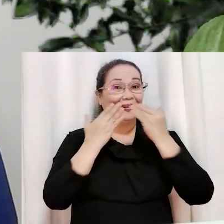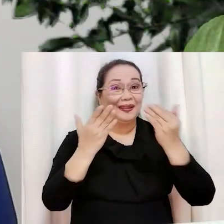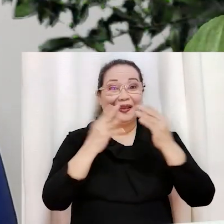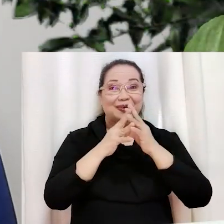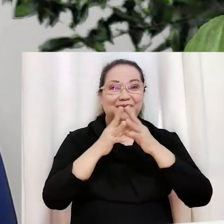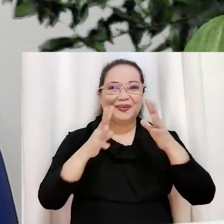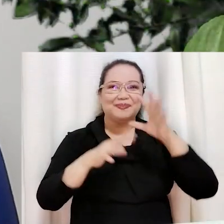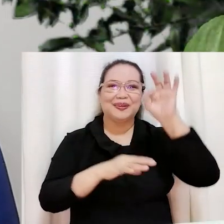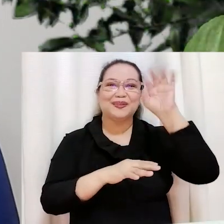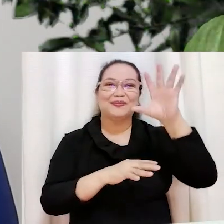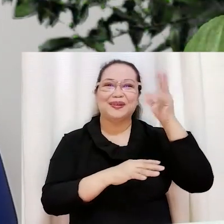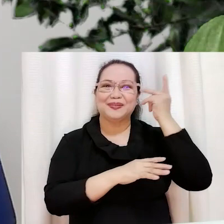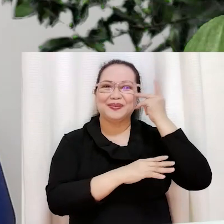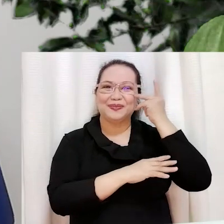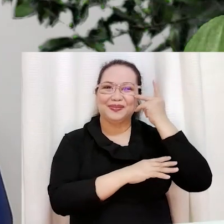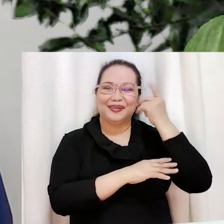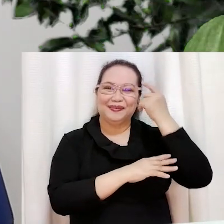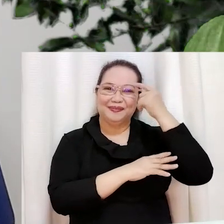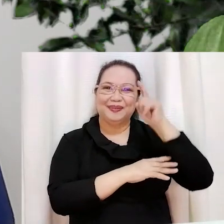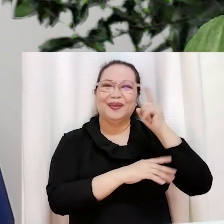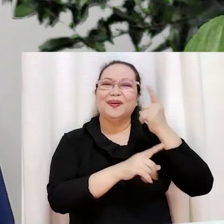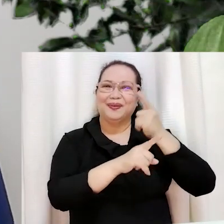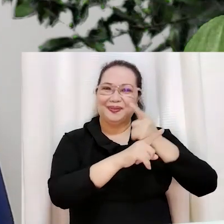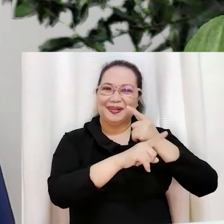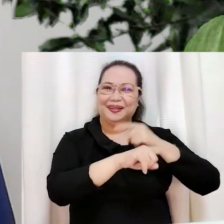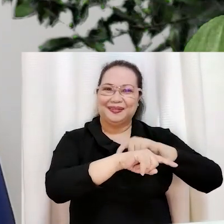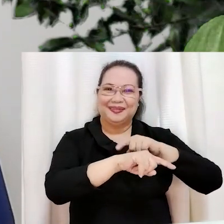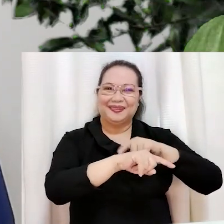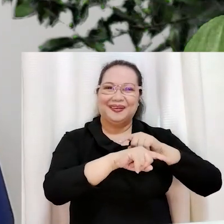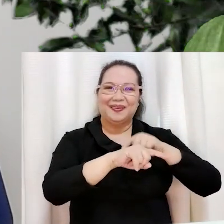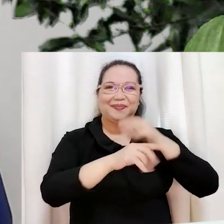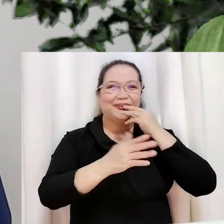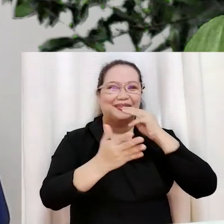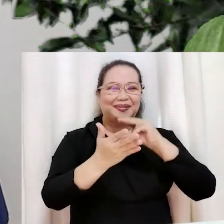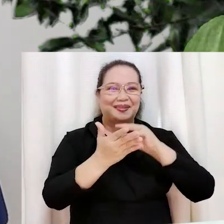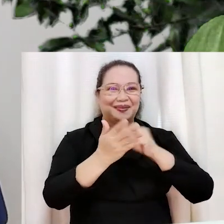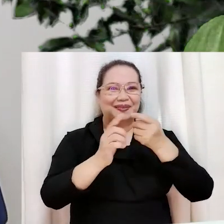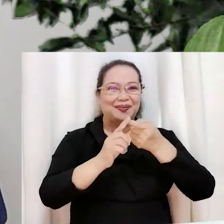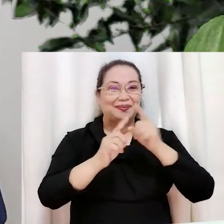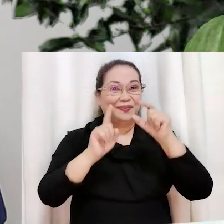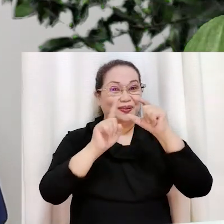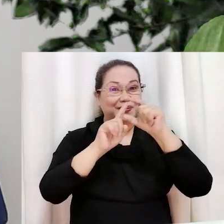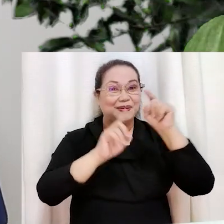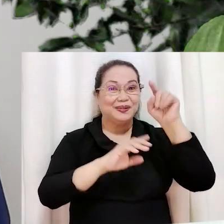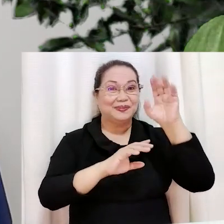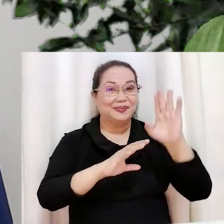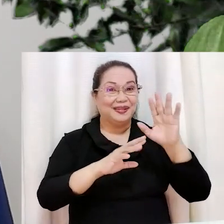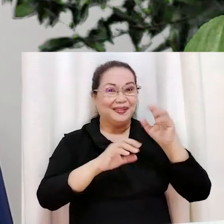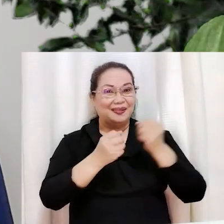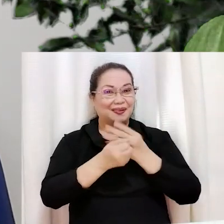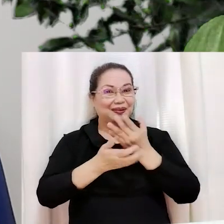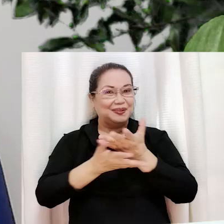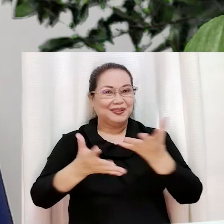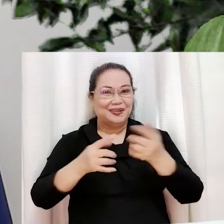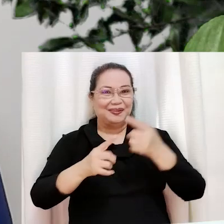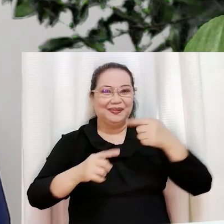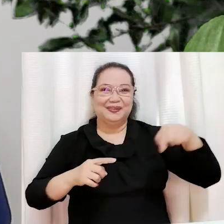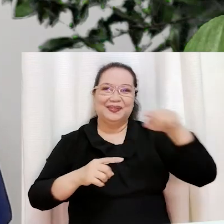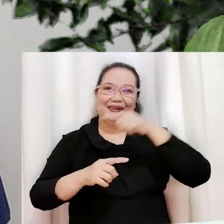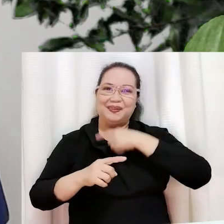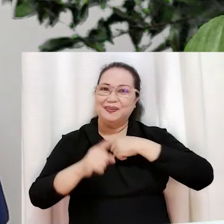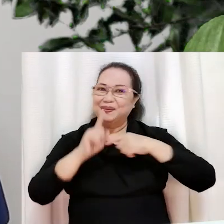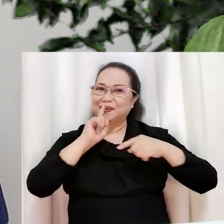Salamat po, Pastor Phil, sa napapanahong mensahe mula sa salita ng Diyos na inyo pong ibinahagi sa amin, that